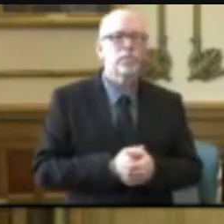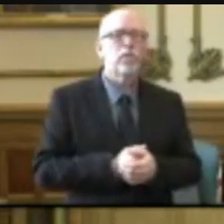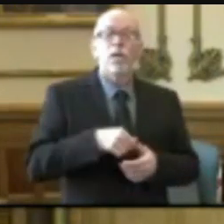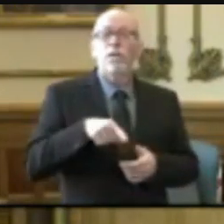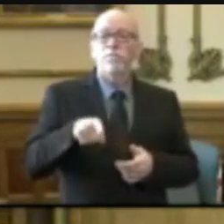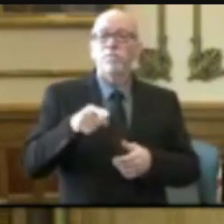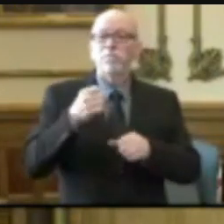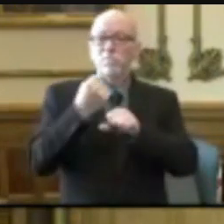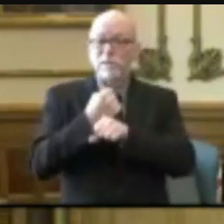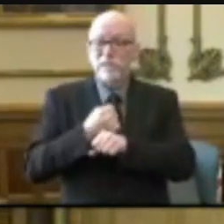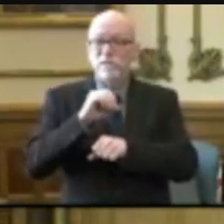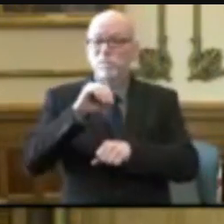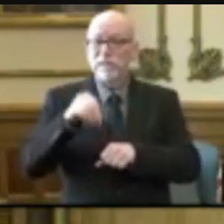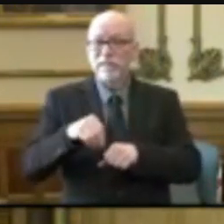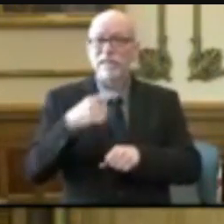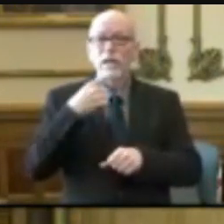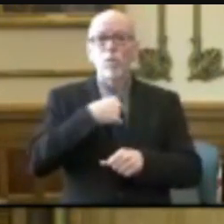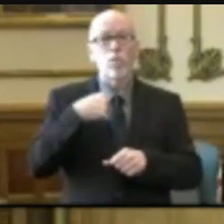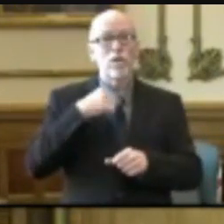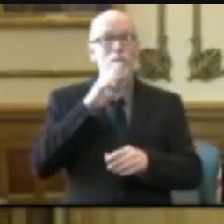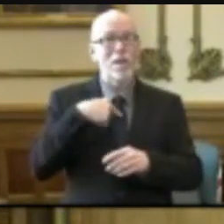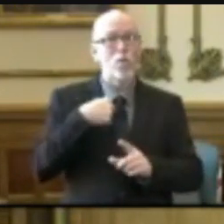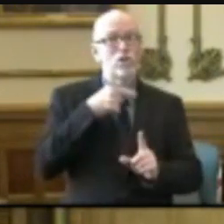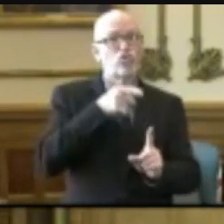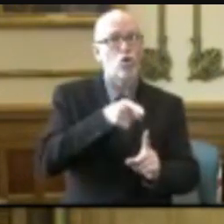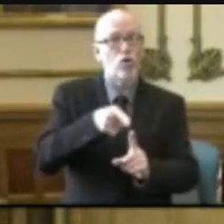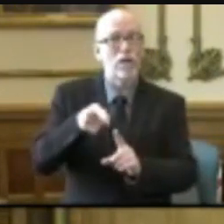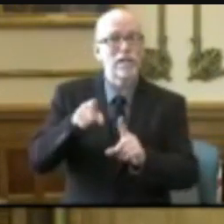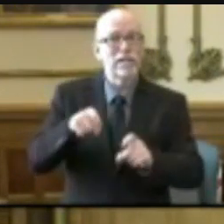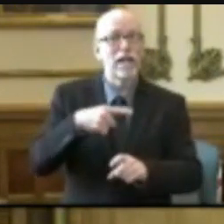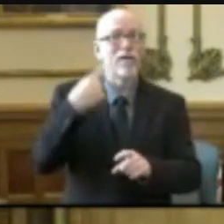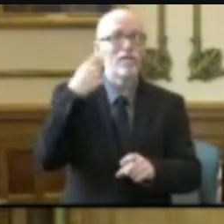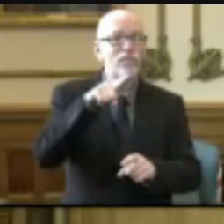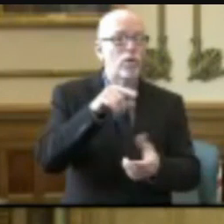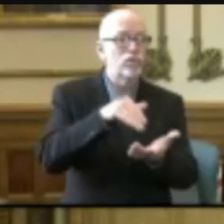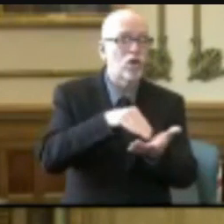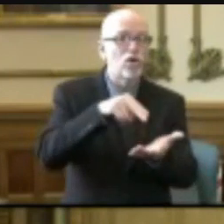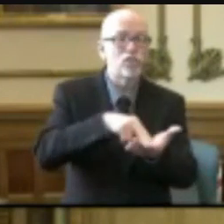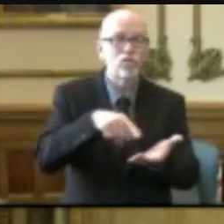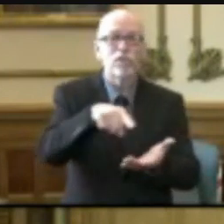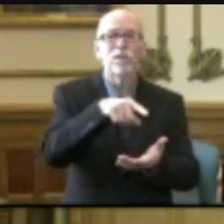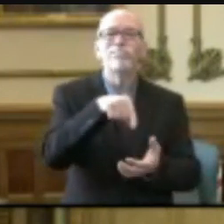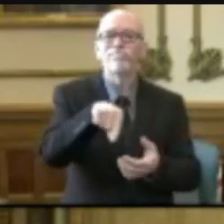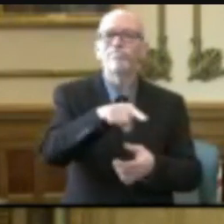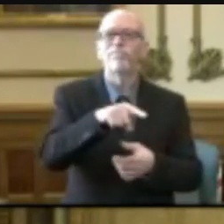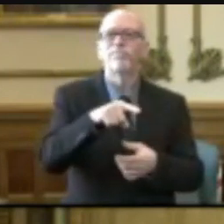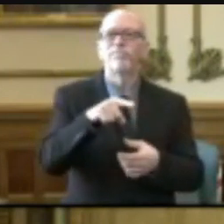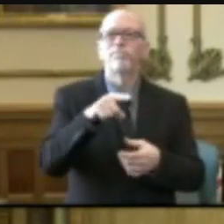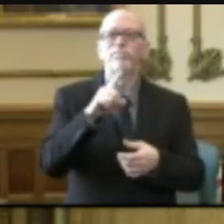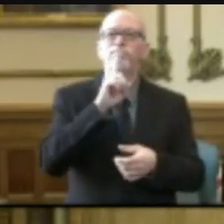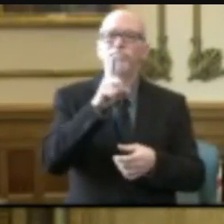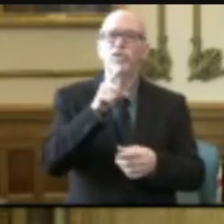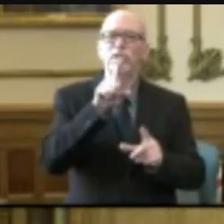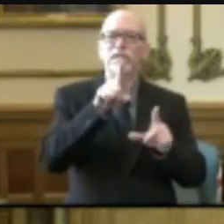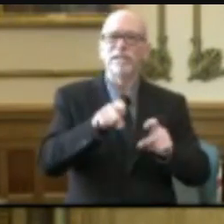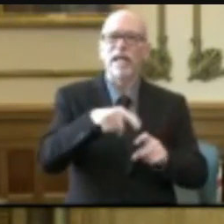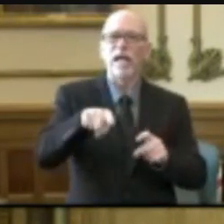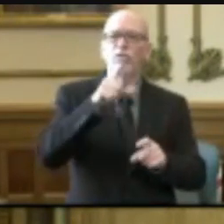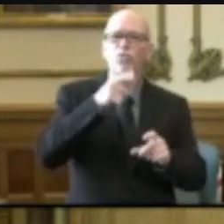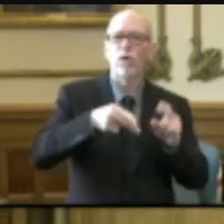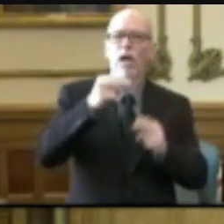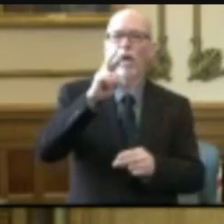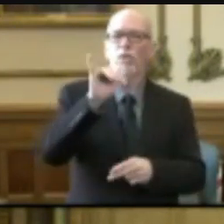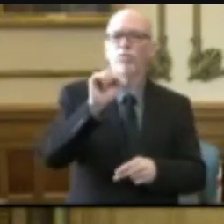what it tells us, we talk about targeted testing, that our healthcare providers are doing just that. They are testing our higher